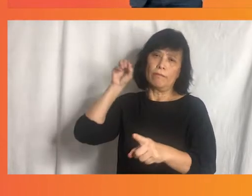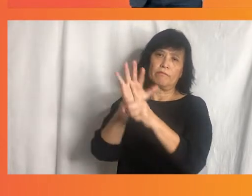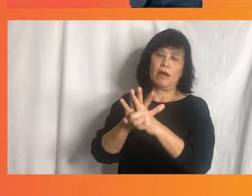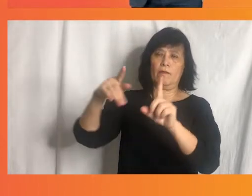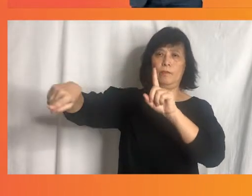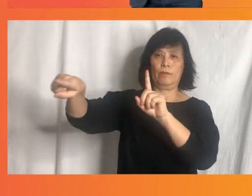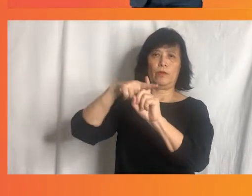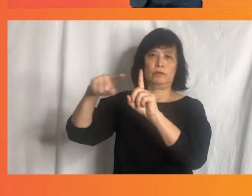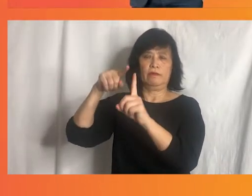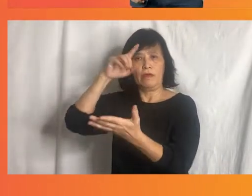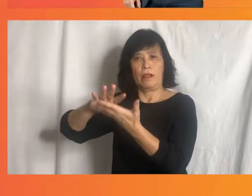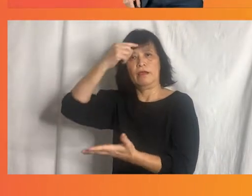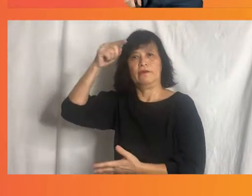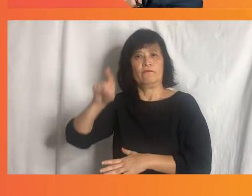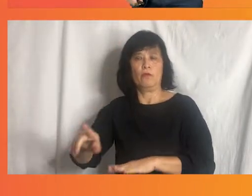child.